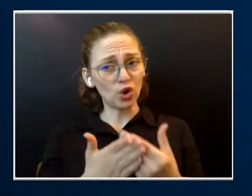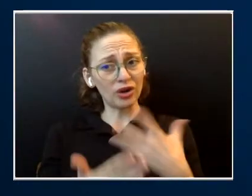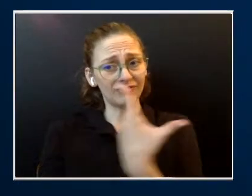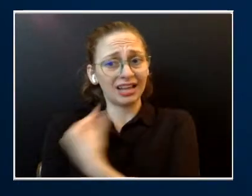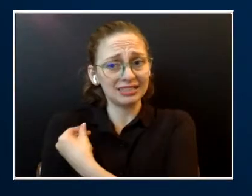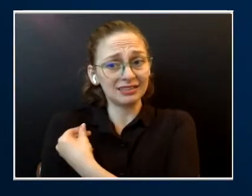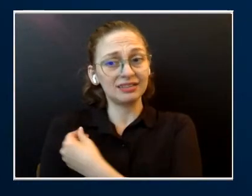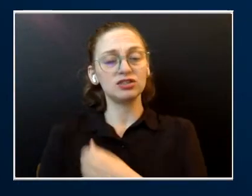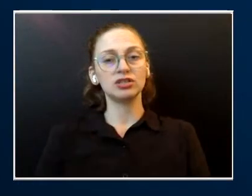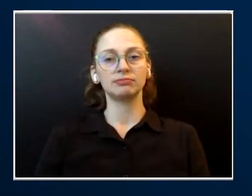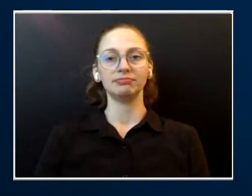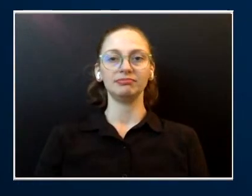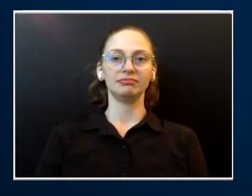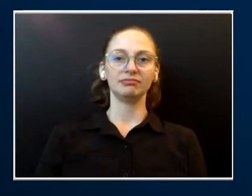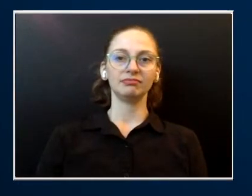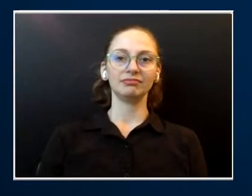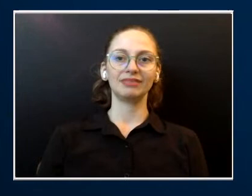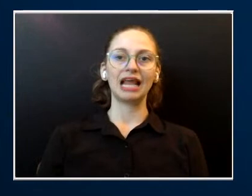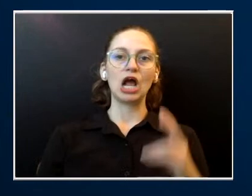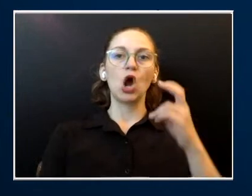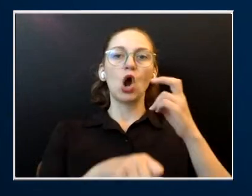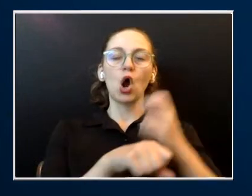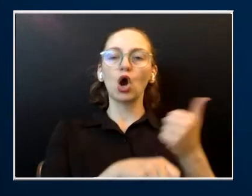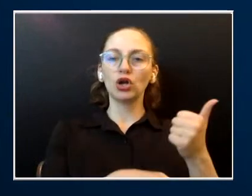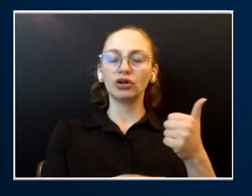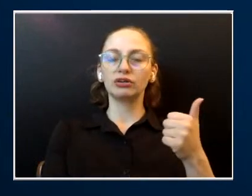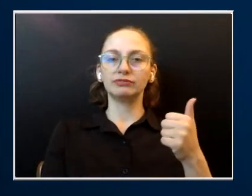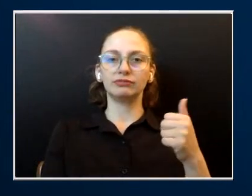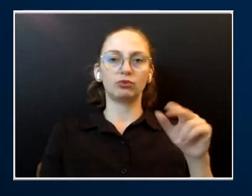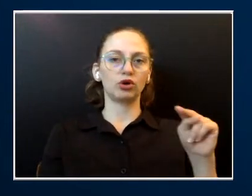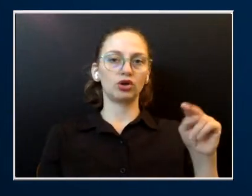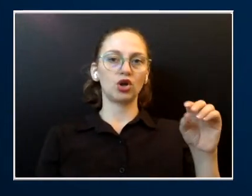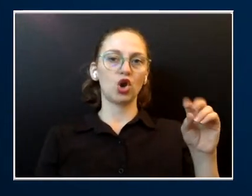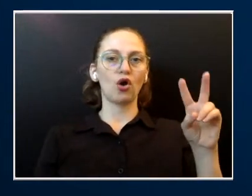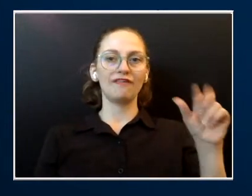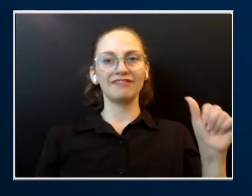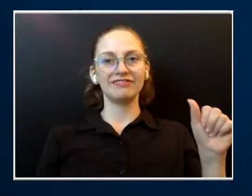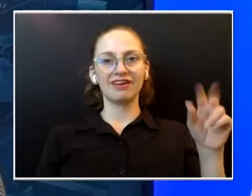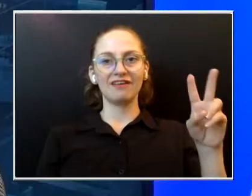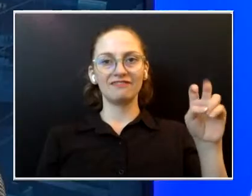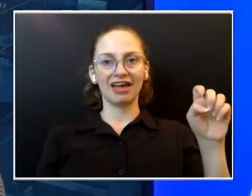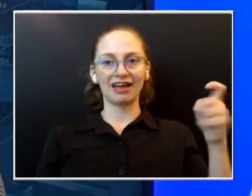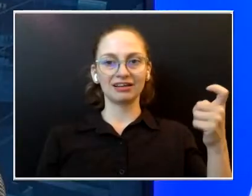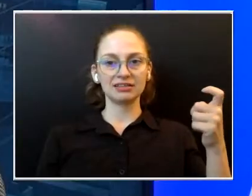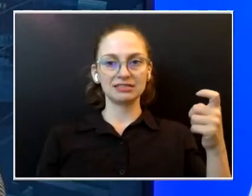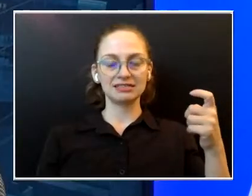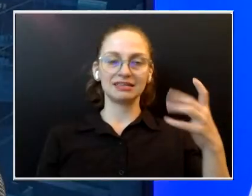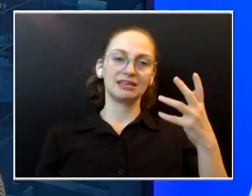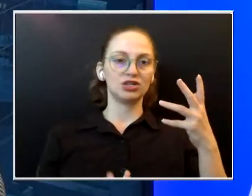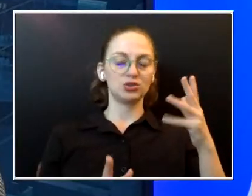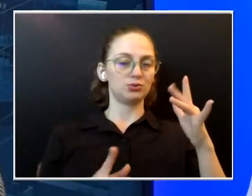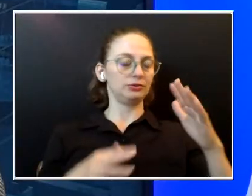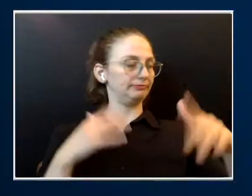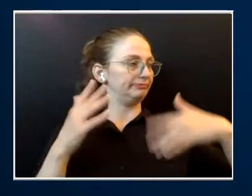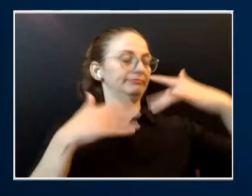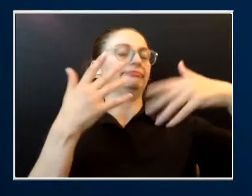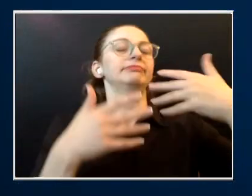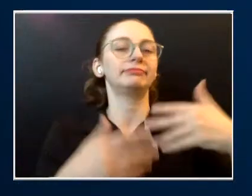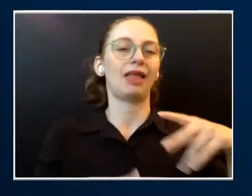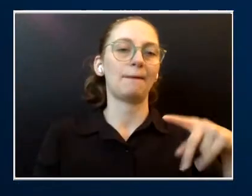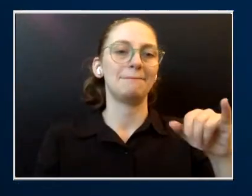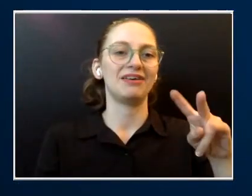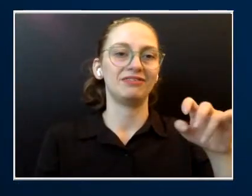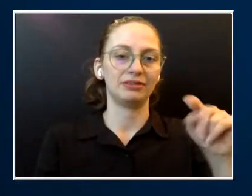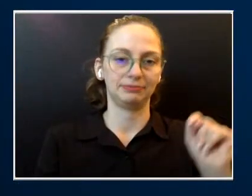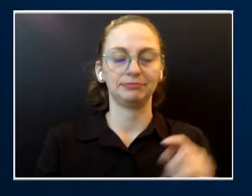for Novavax to pivot than it is for the mRNAs. Now, they've done this one, though, so hats off to them. Yeah. I